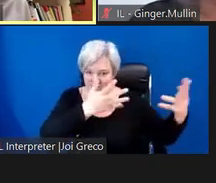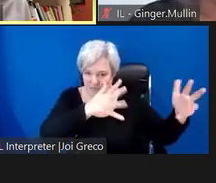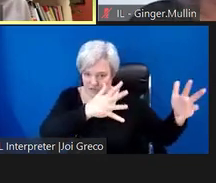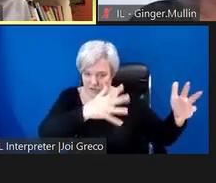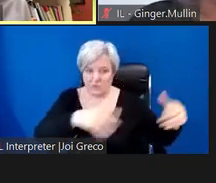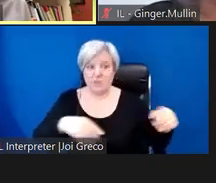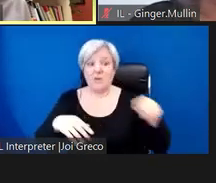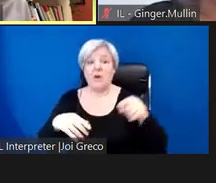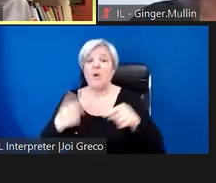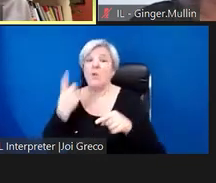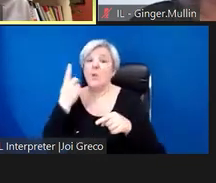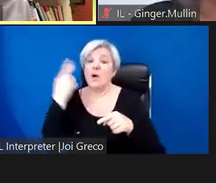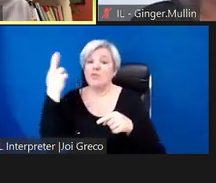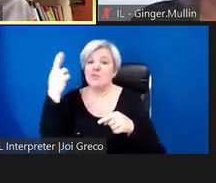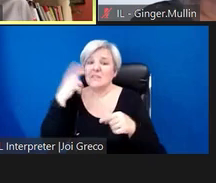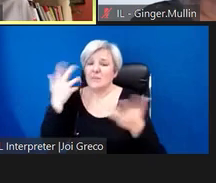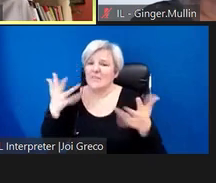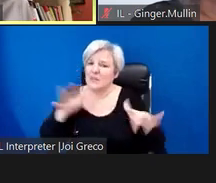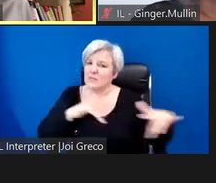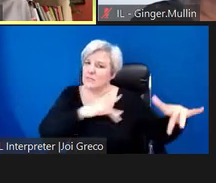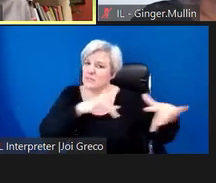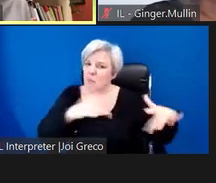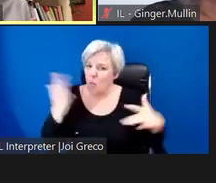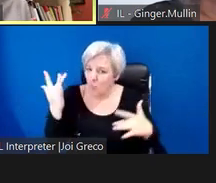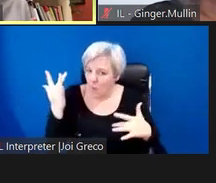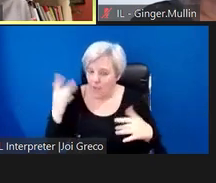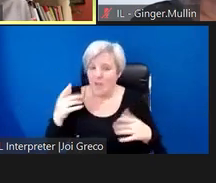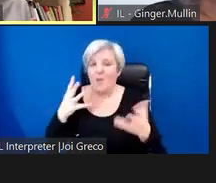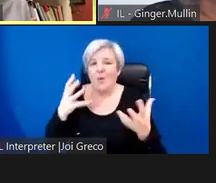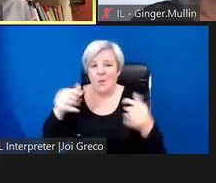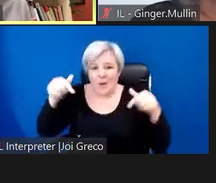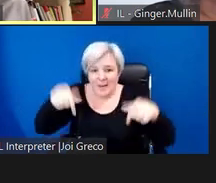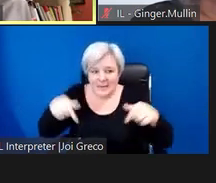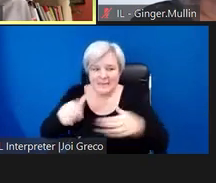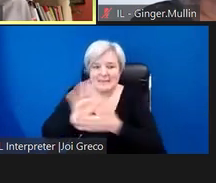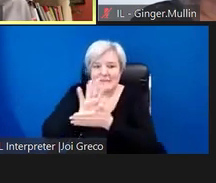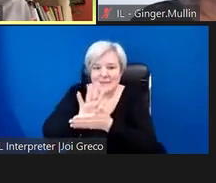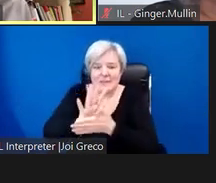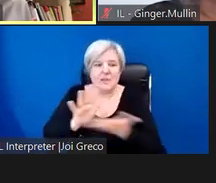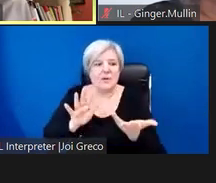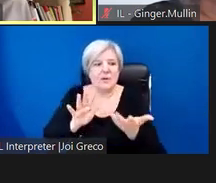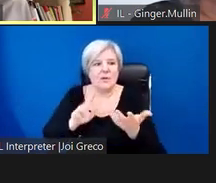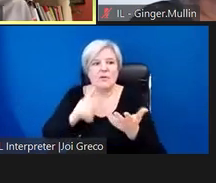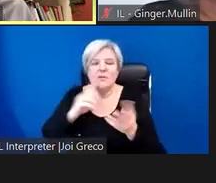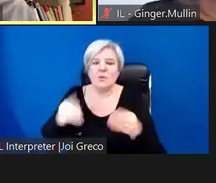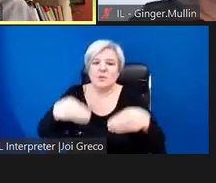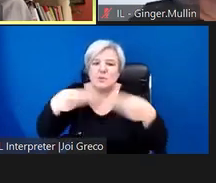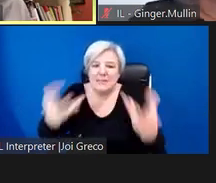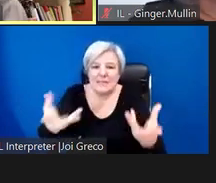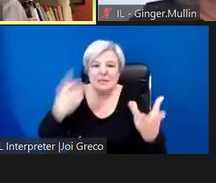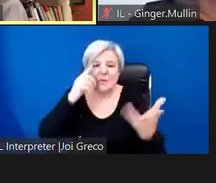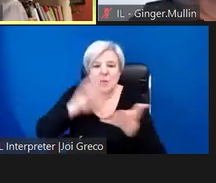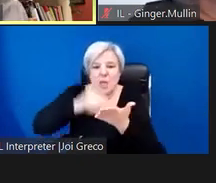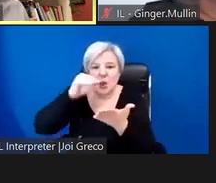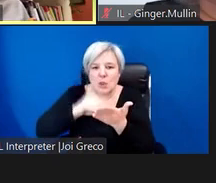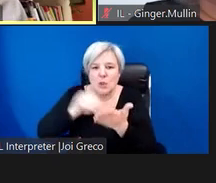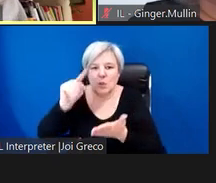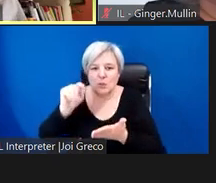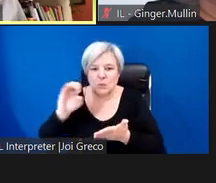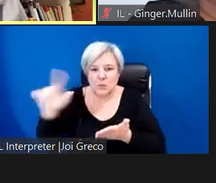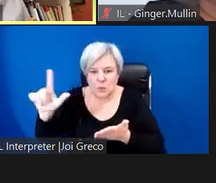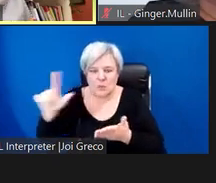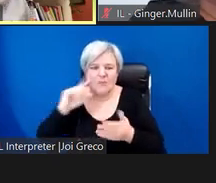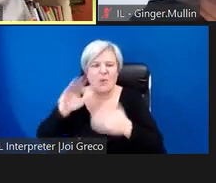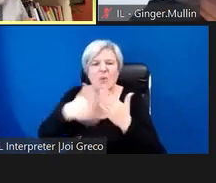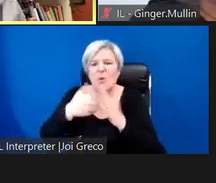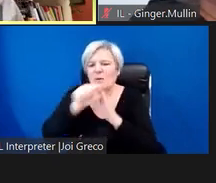one of the reasons why we did that is we really wanted this video to be a learning tool for all state coordinators as